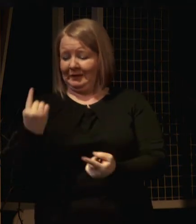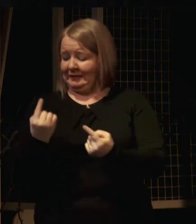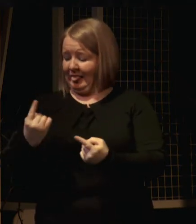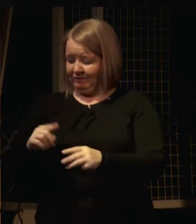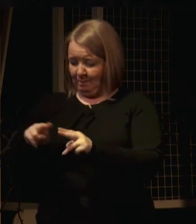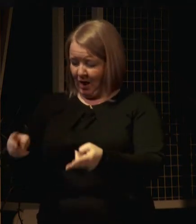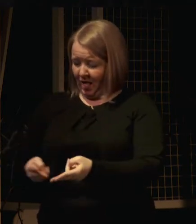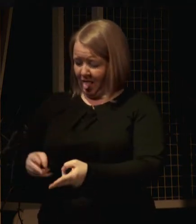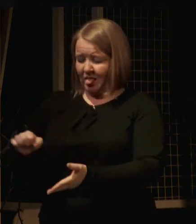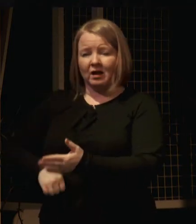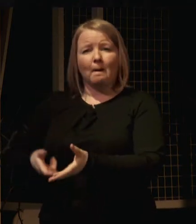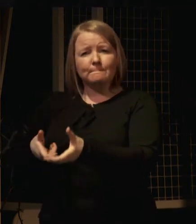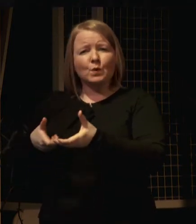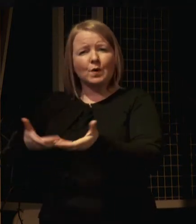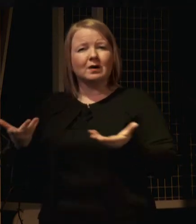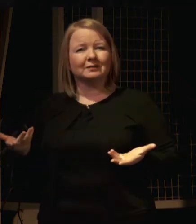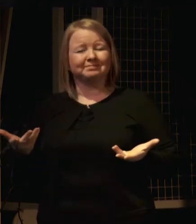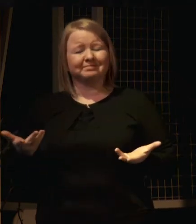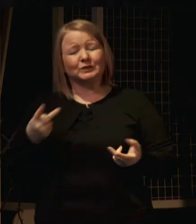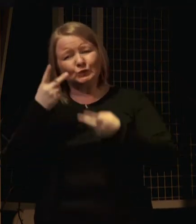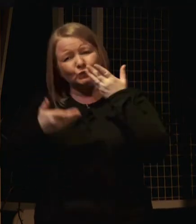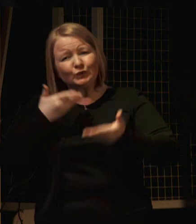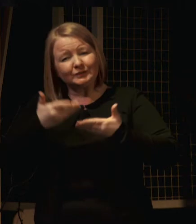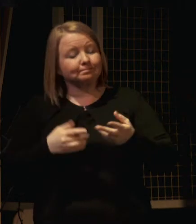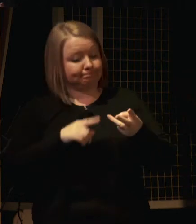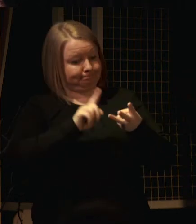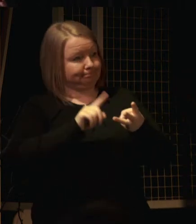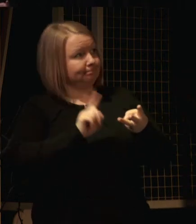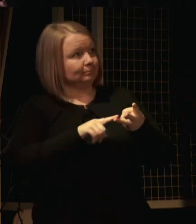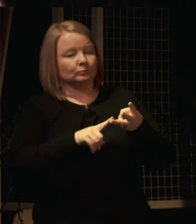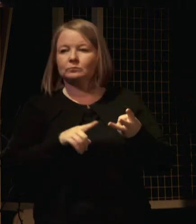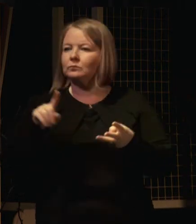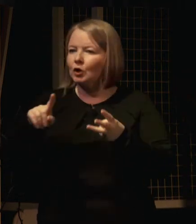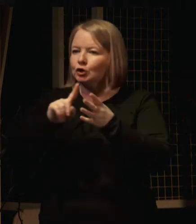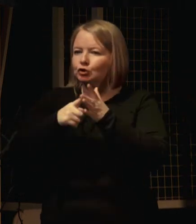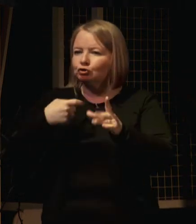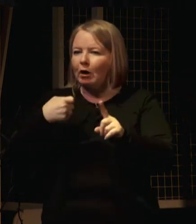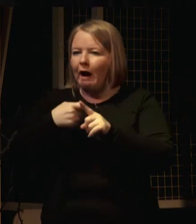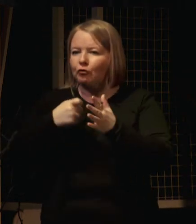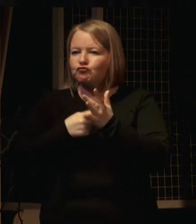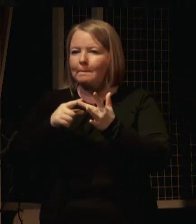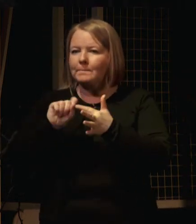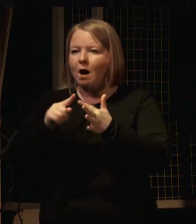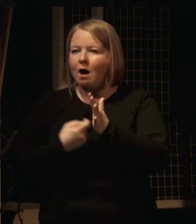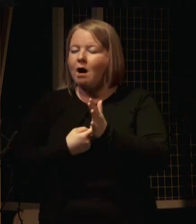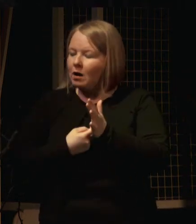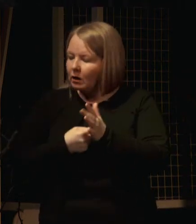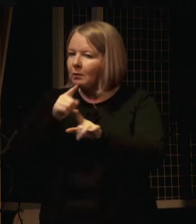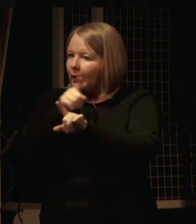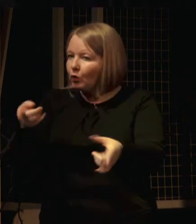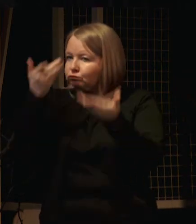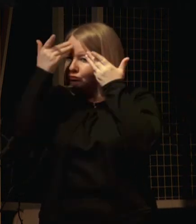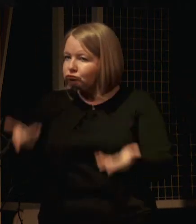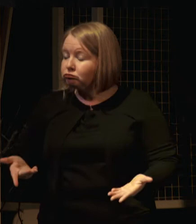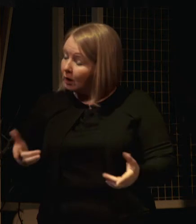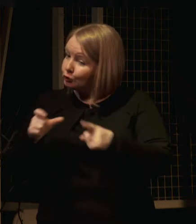you might not have heard one of those 2 stories, but you will have heard about the next person we're going to talk about, Jack the Ripper. Now, some of you might not know, though, there's a